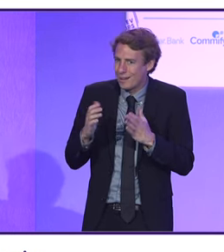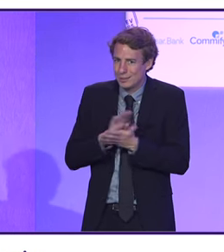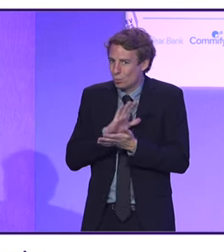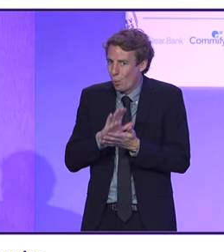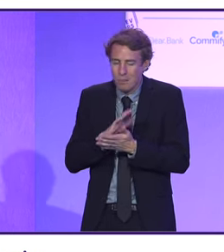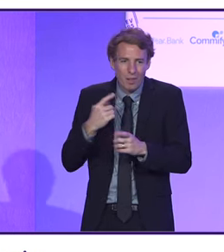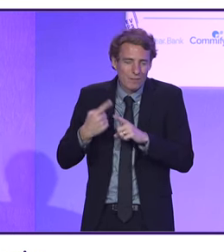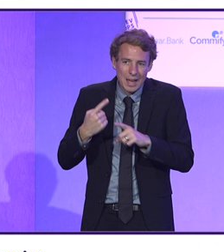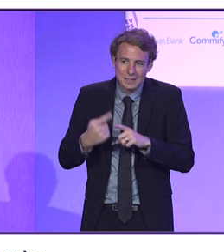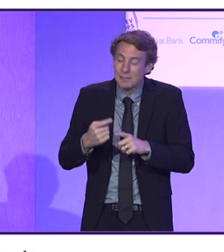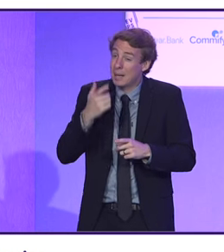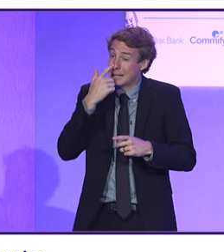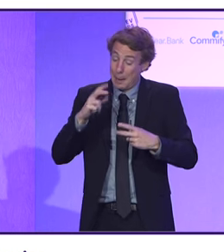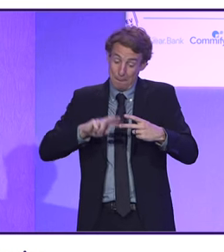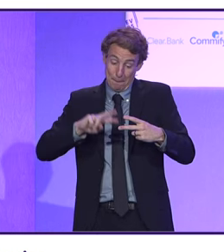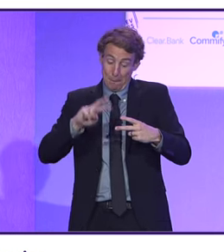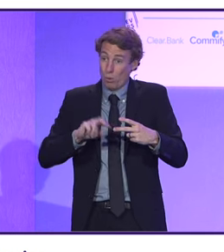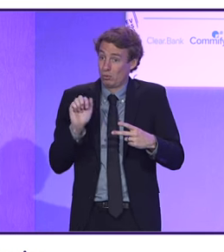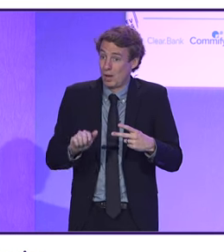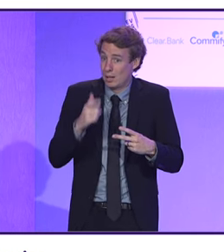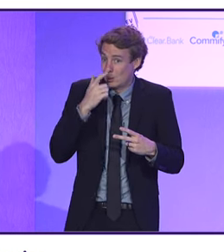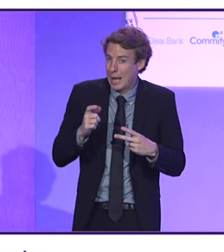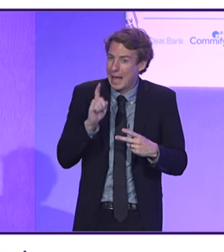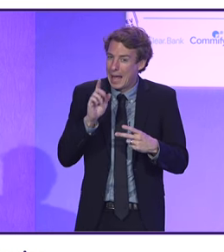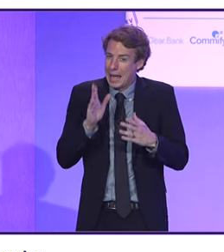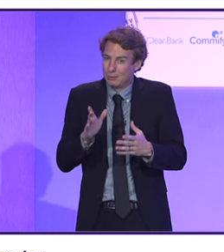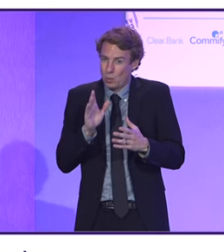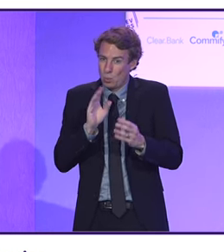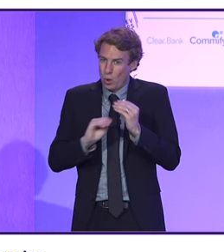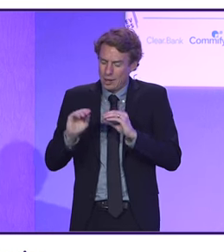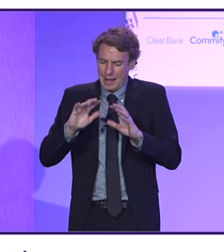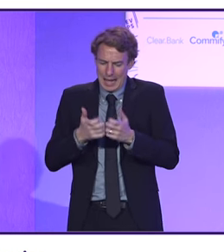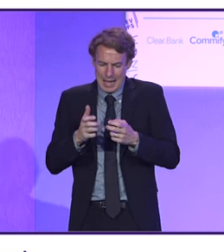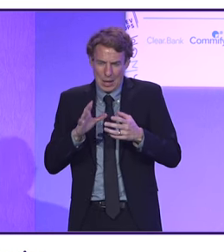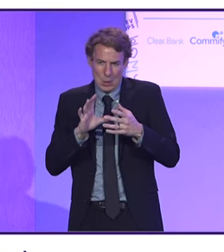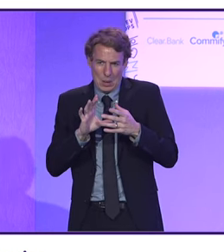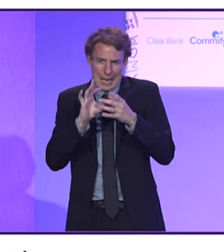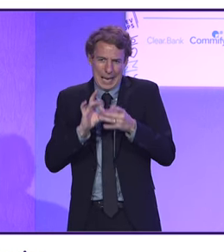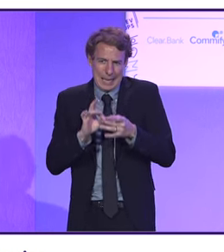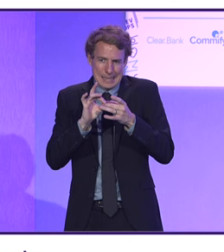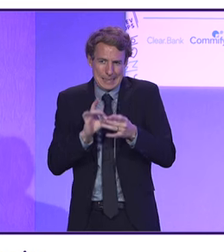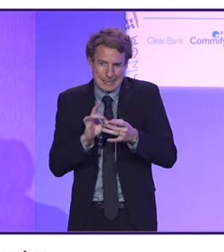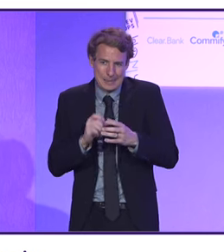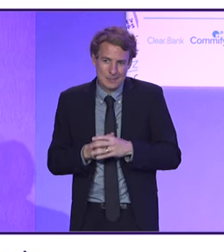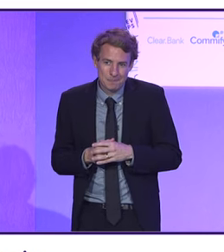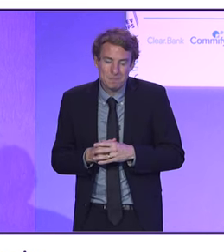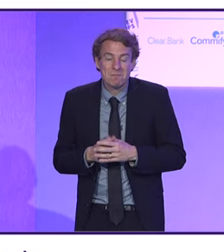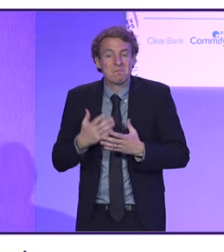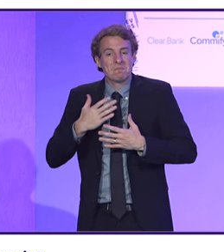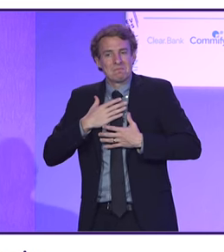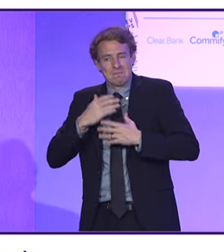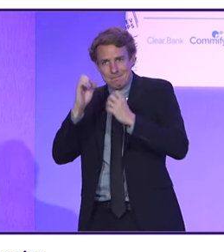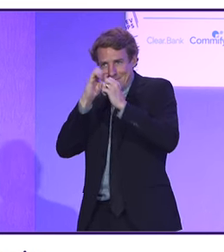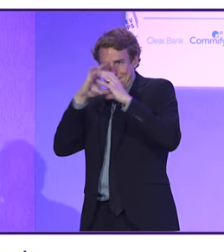just have to figure out how they can coexist. And that is where I think platform engineering can come in. Platform